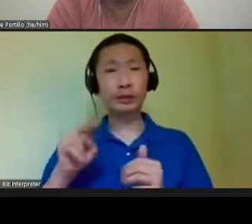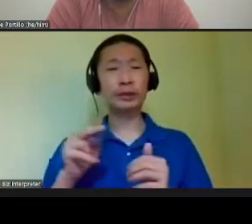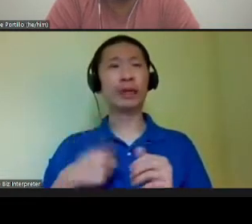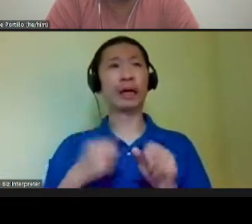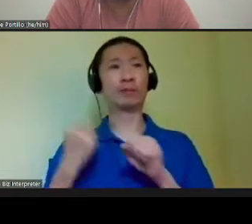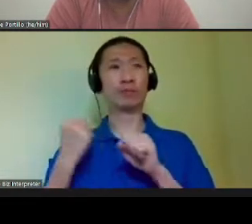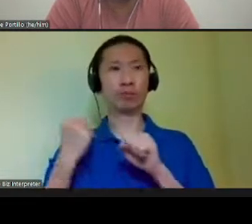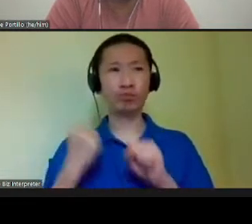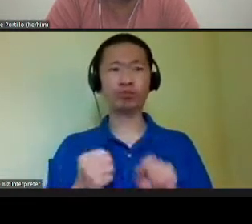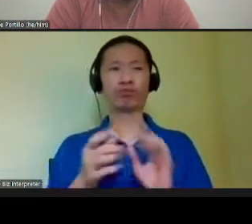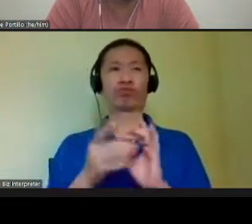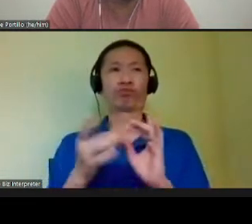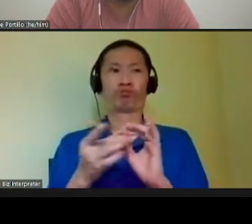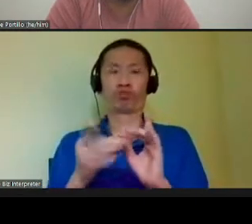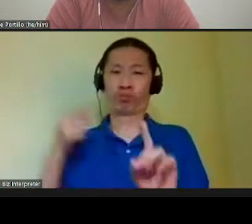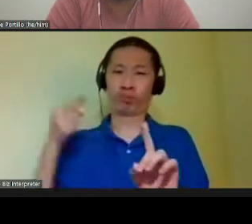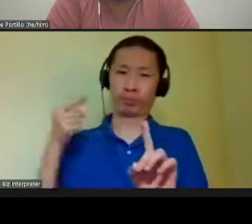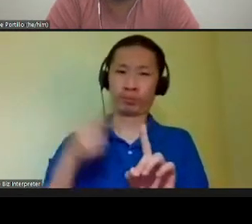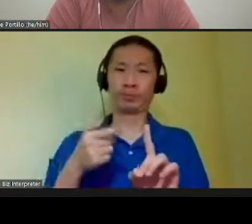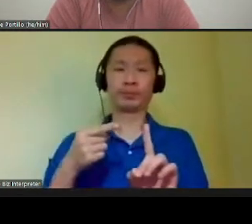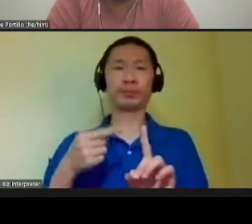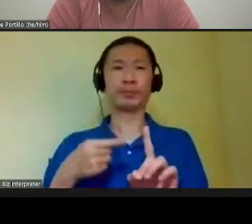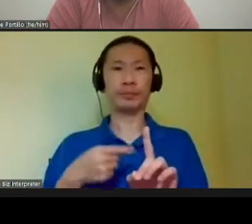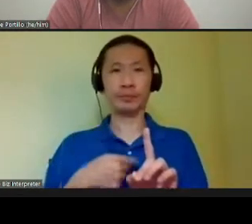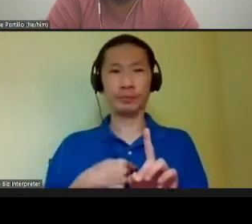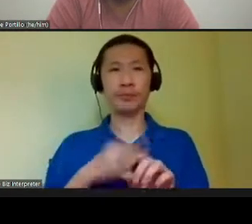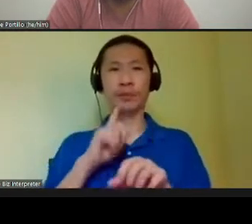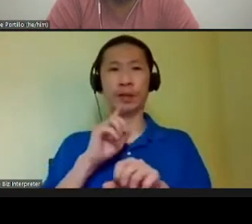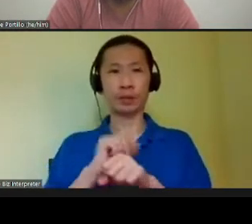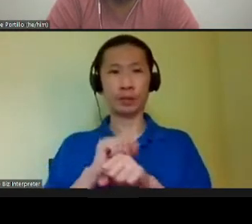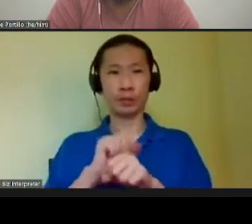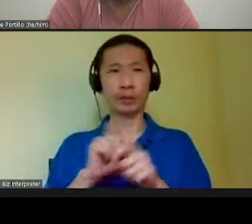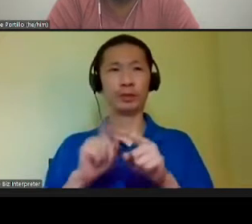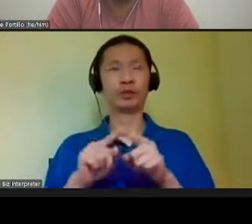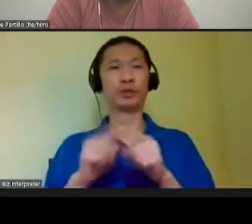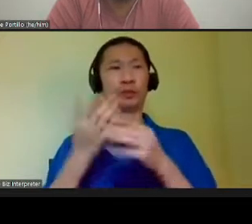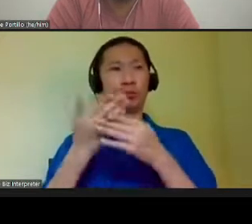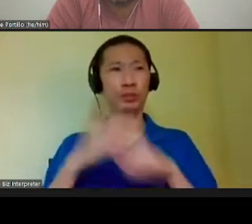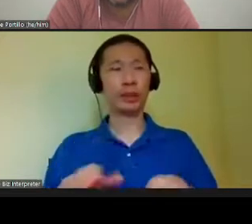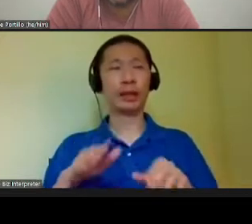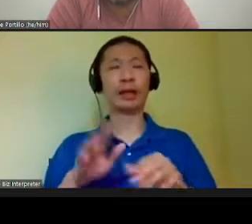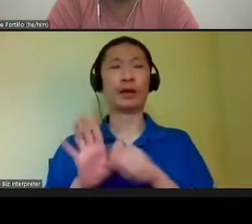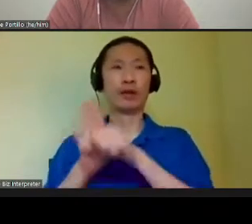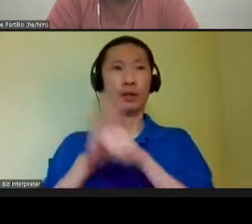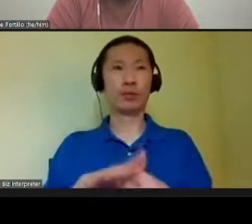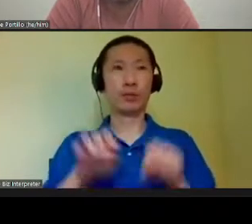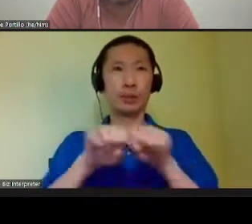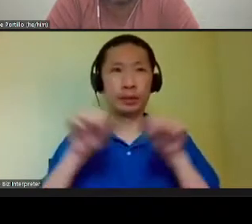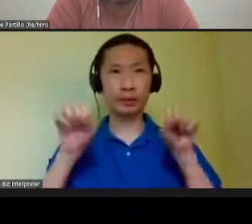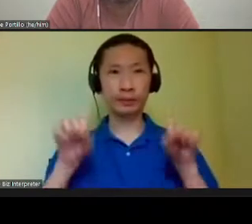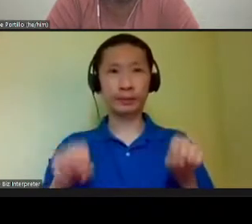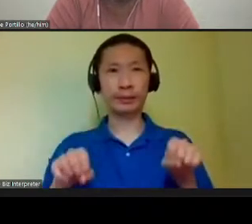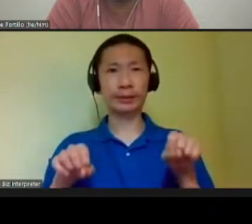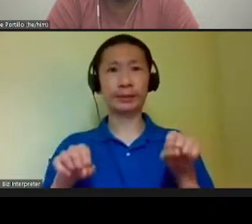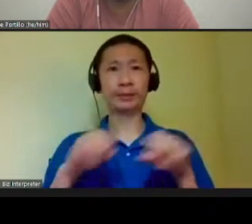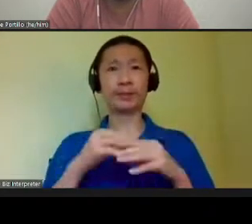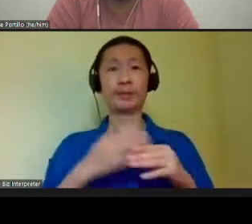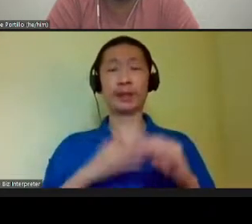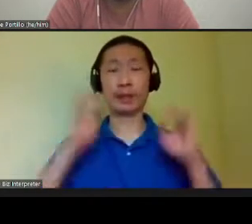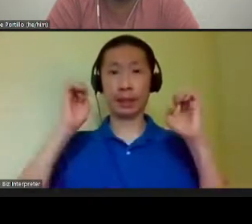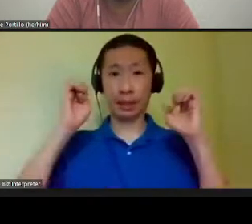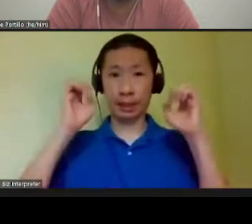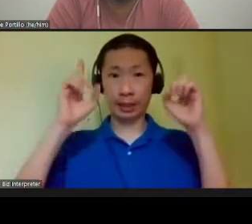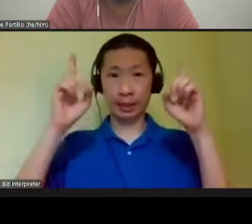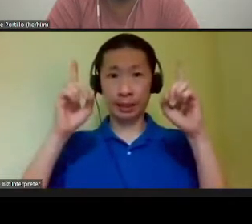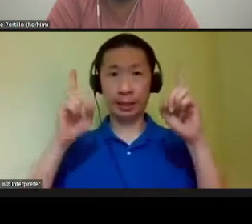vocal about the fact that I am working to dismantle the oppressive system in my education and